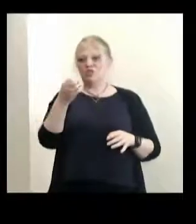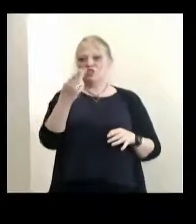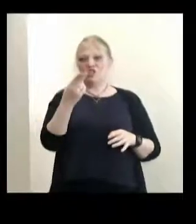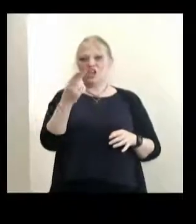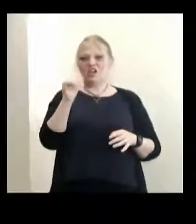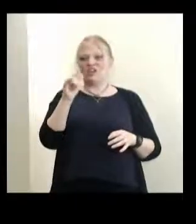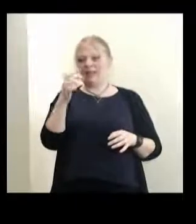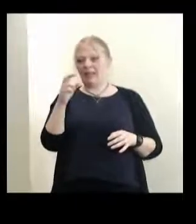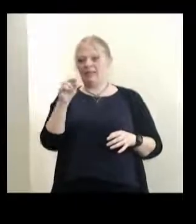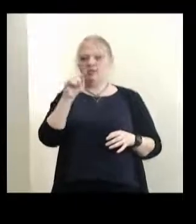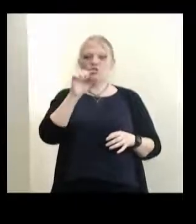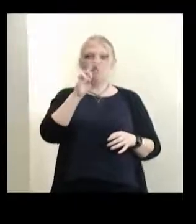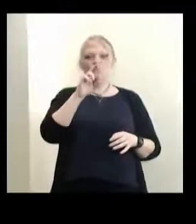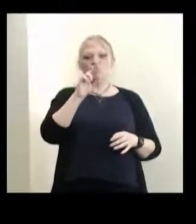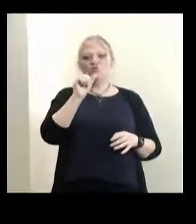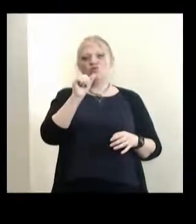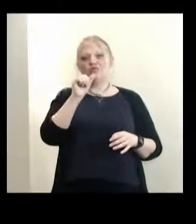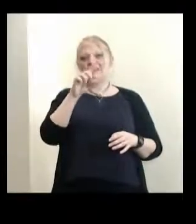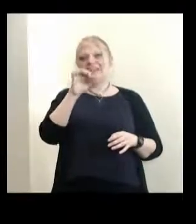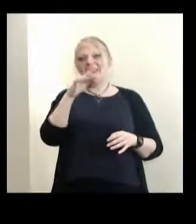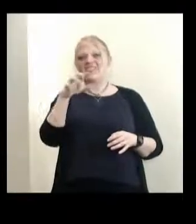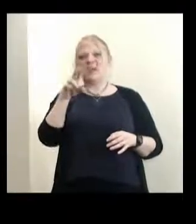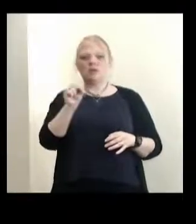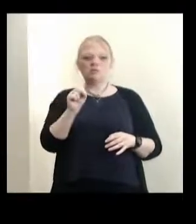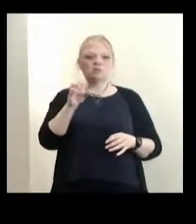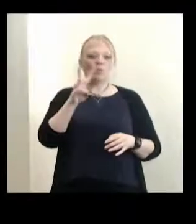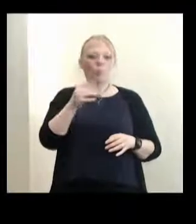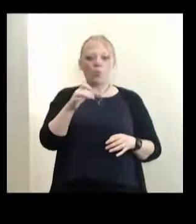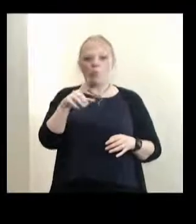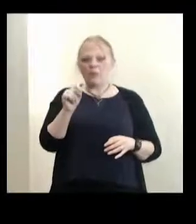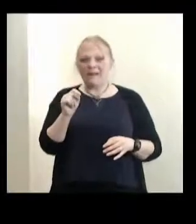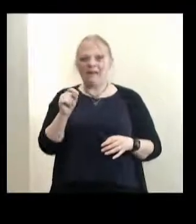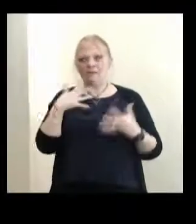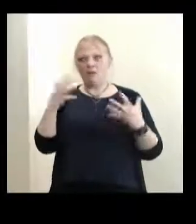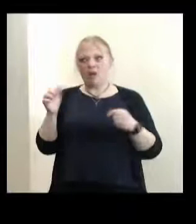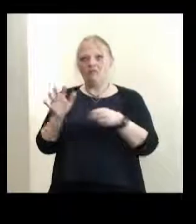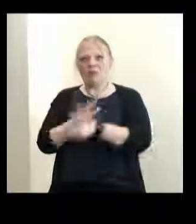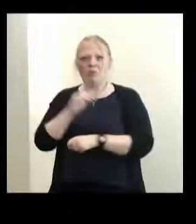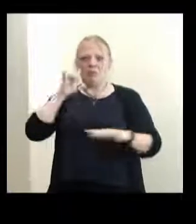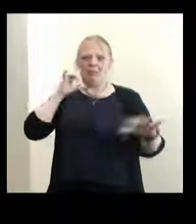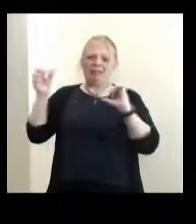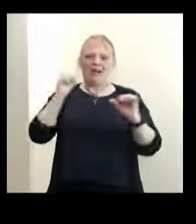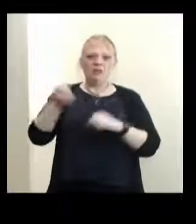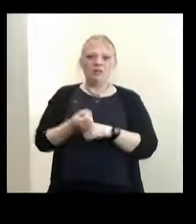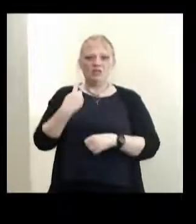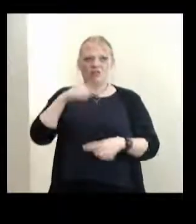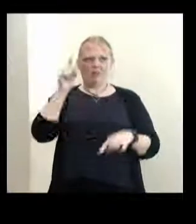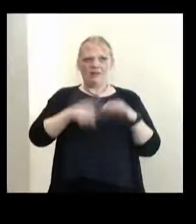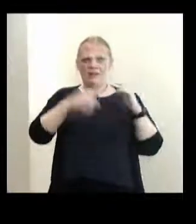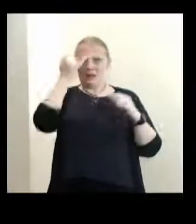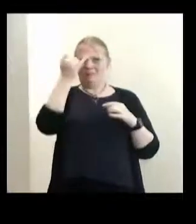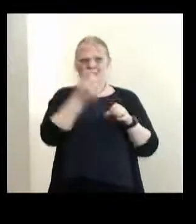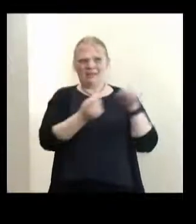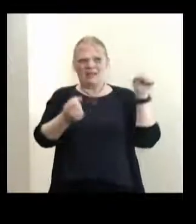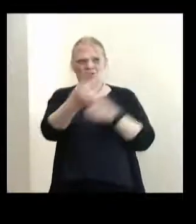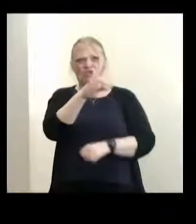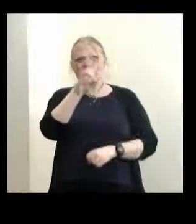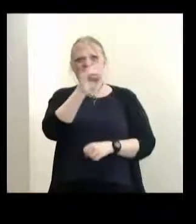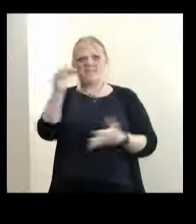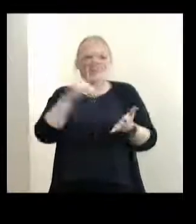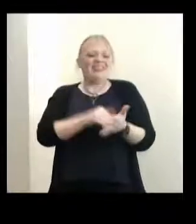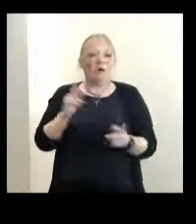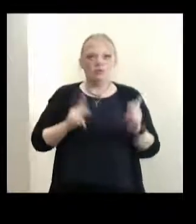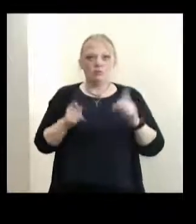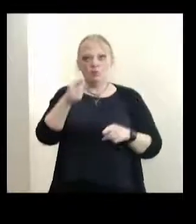Tre'Davious White, the whole team, they want the full stadium. It was loud last year. I can't imagine how loud it'll be next year with 70,000 fans.